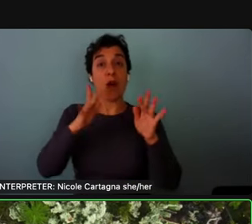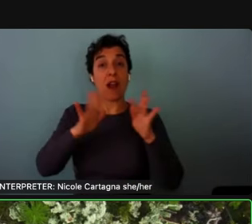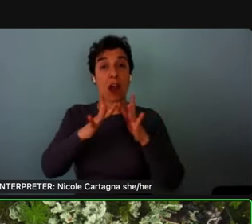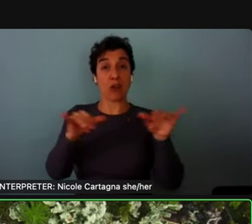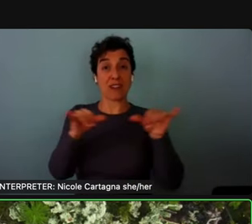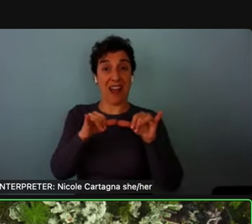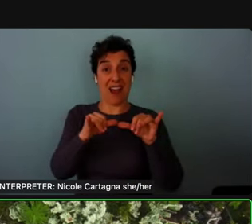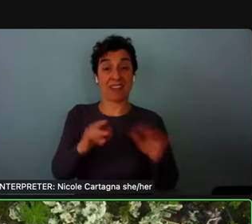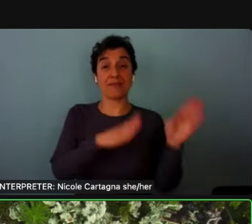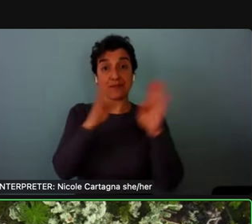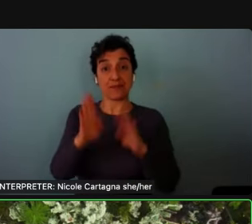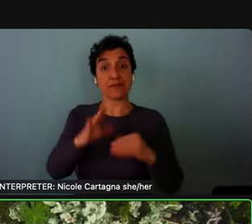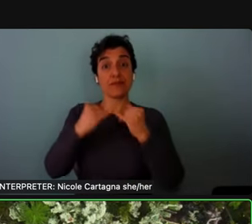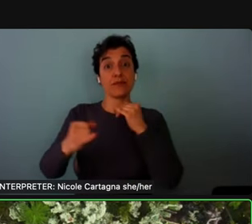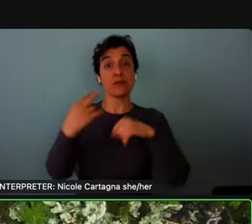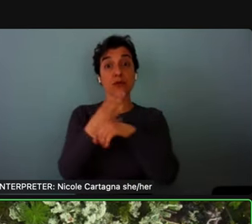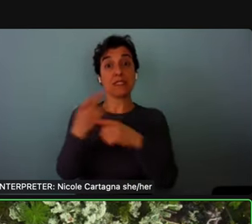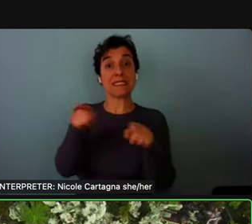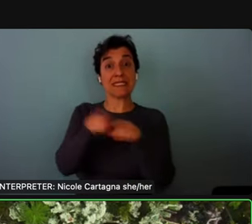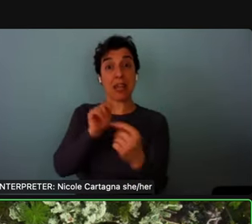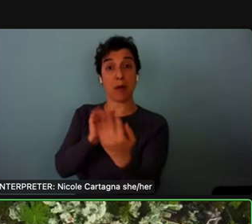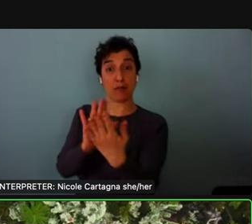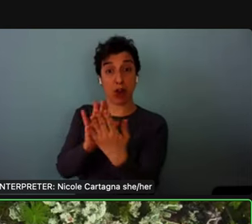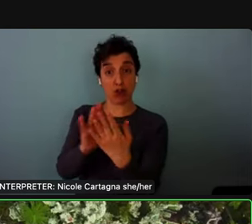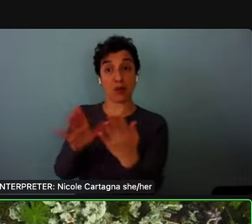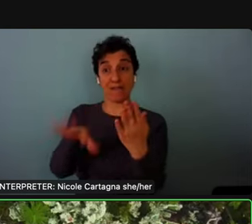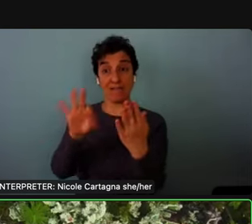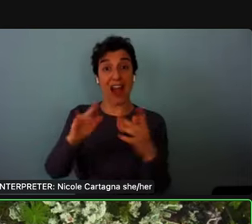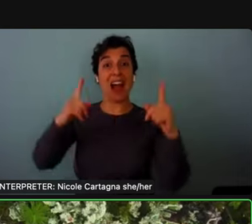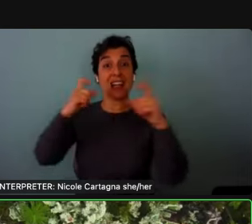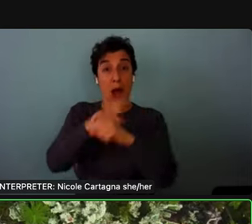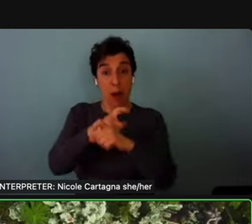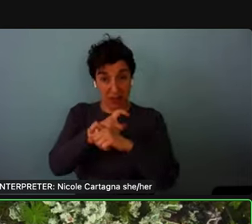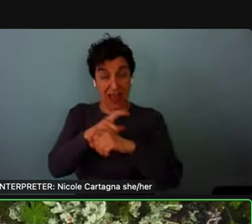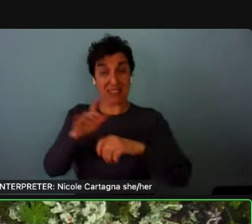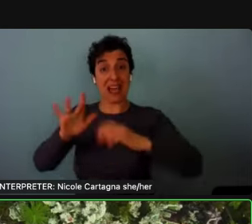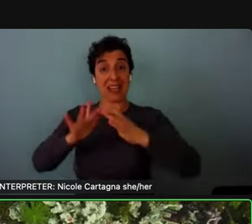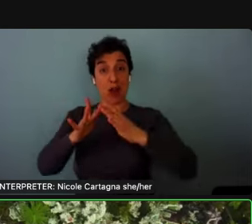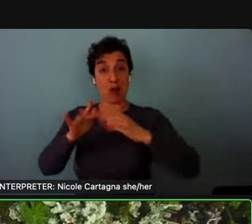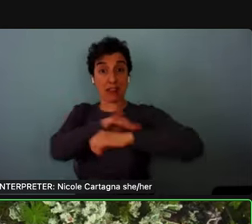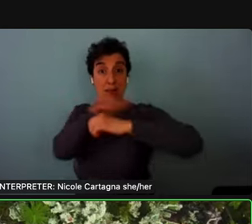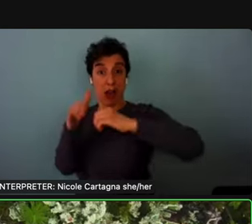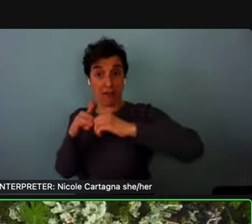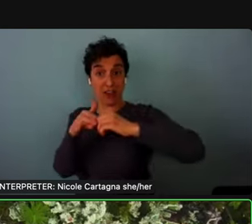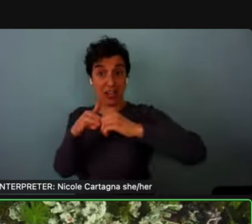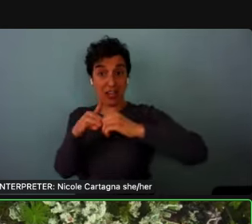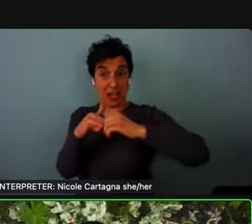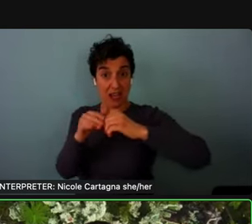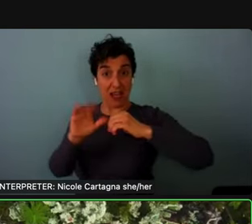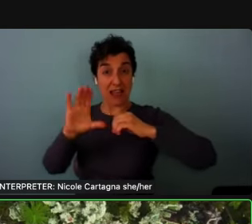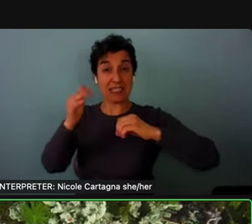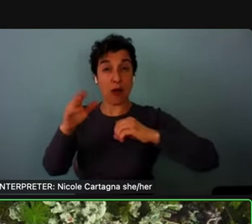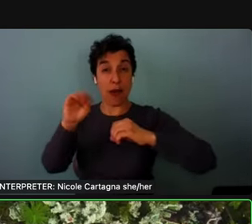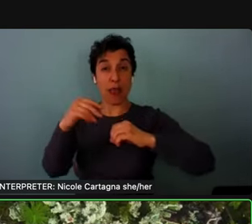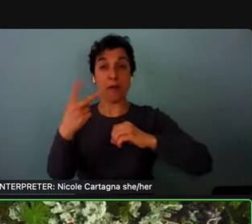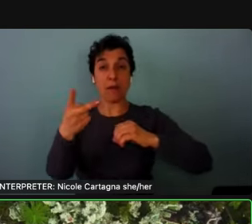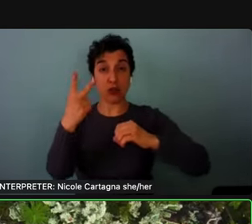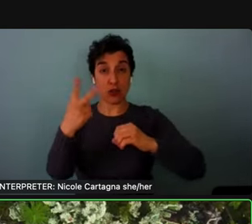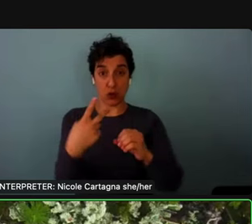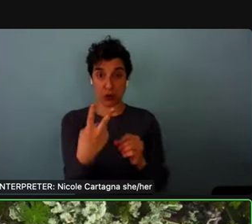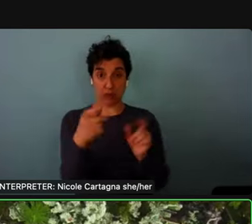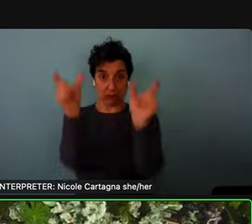Finally, using the same approach, we find complex network topography in the cerebellum of two highly sampled individuals. So